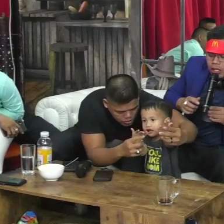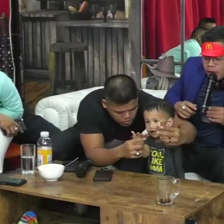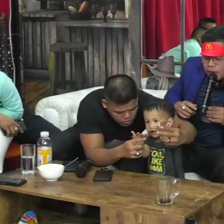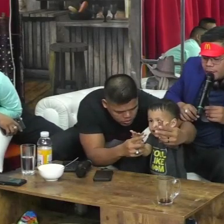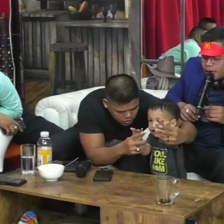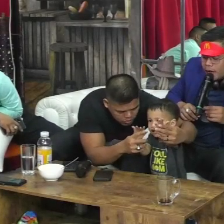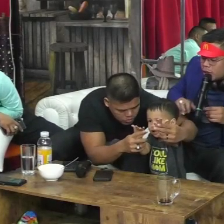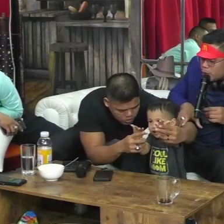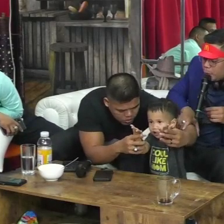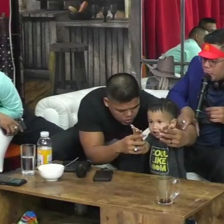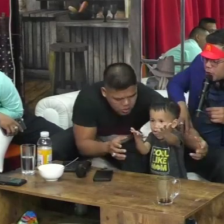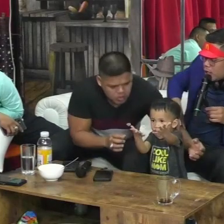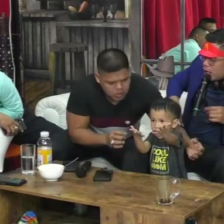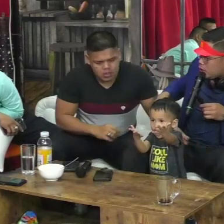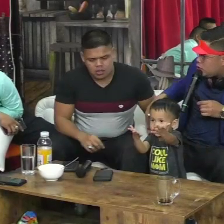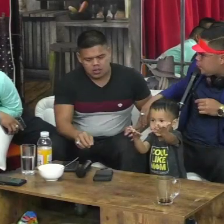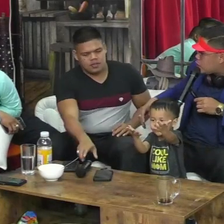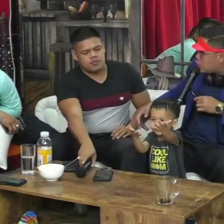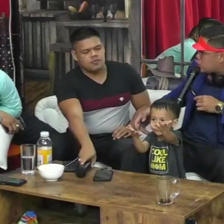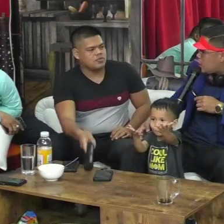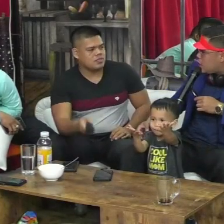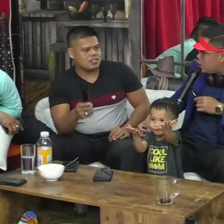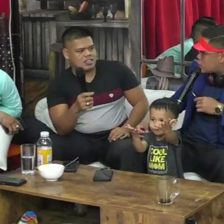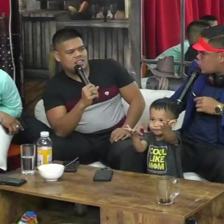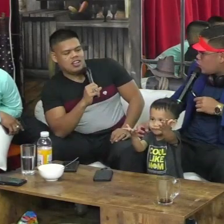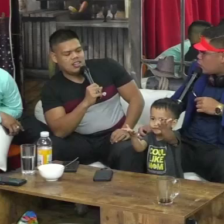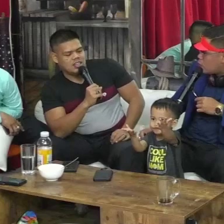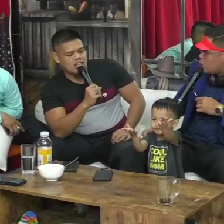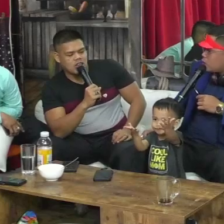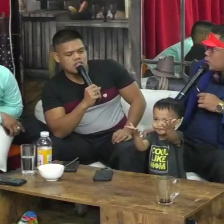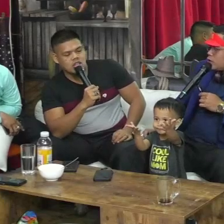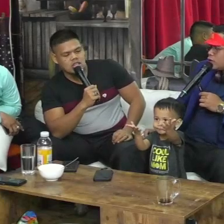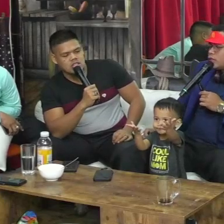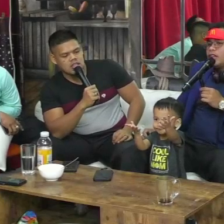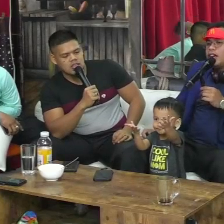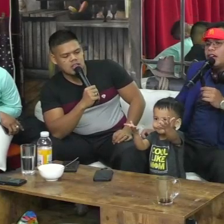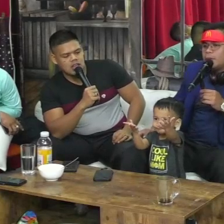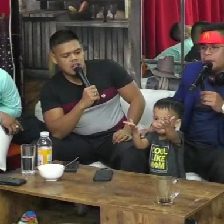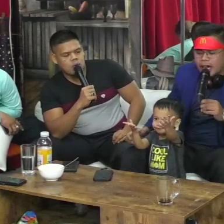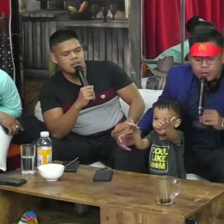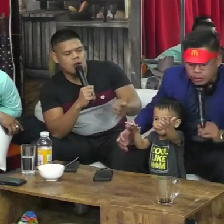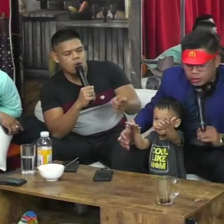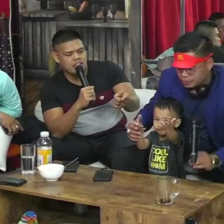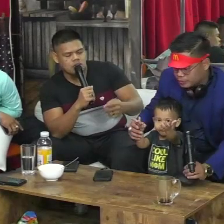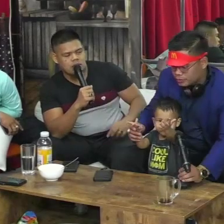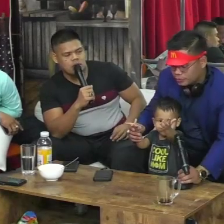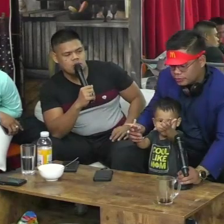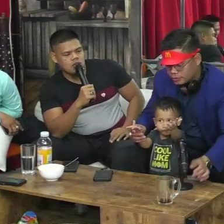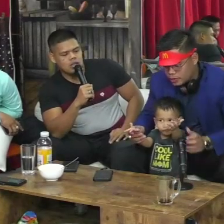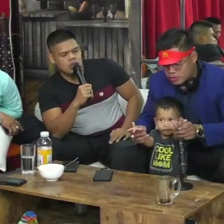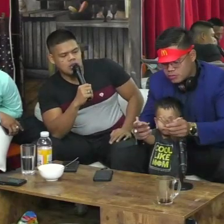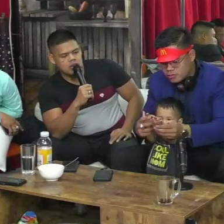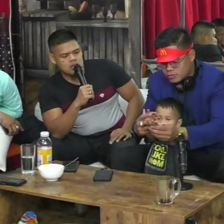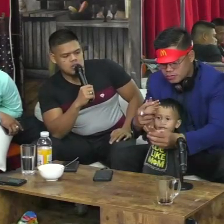Fight mode. Fight mode. Hey, don't push the because the screw. Yeah, sorry. Yeah. Fight mode. The wing tune